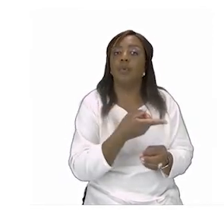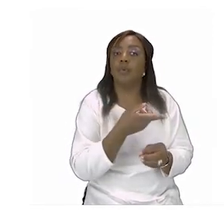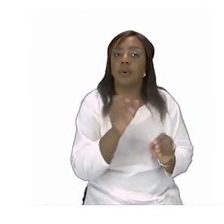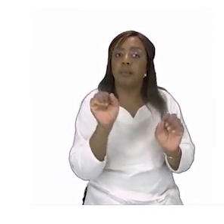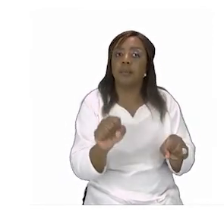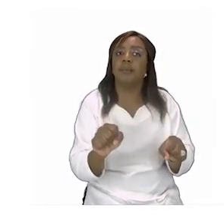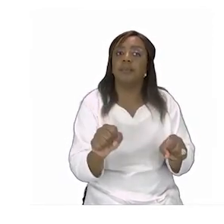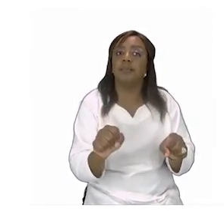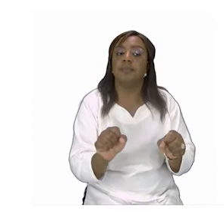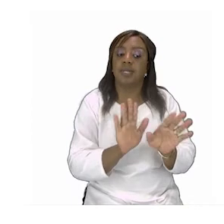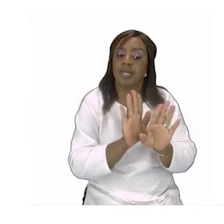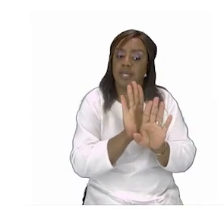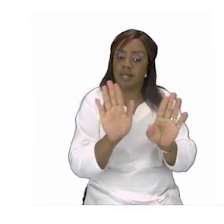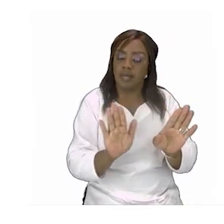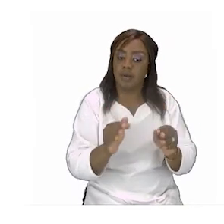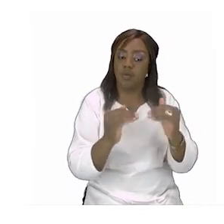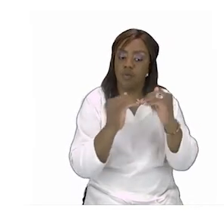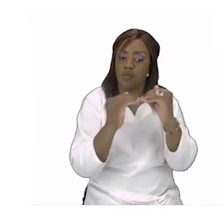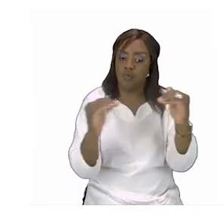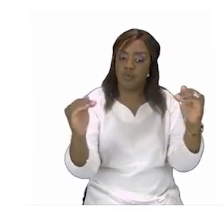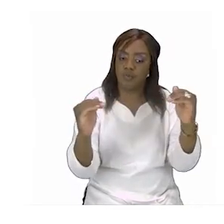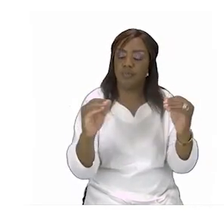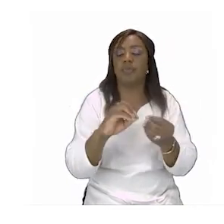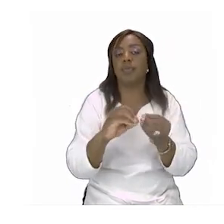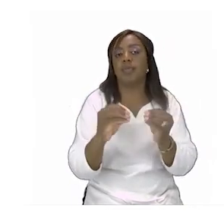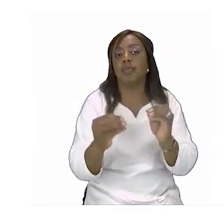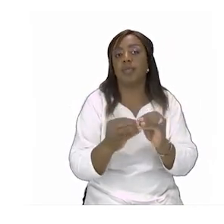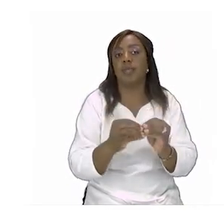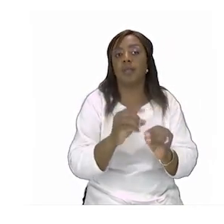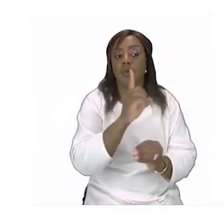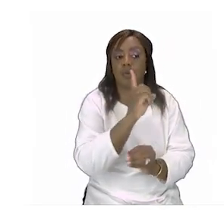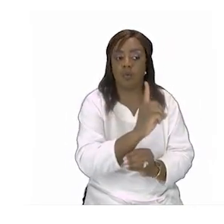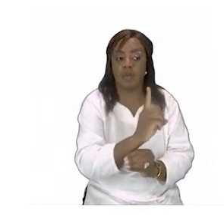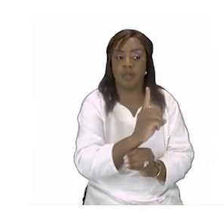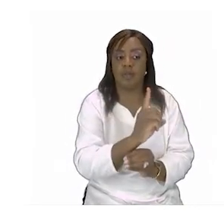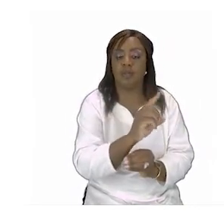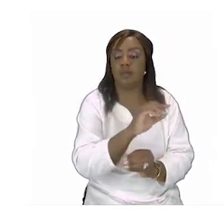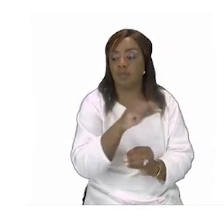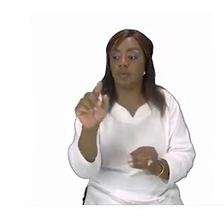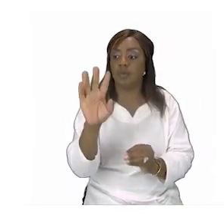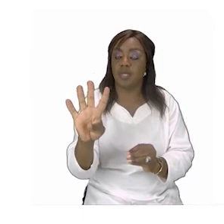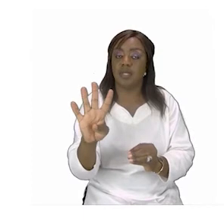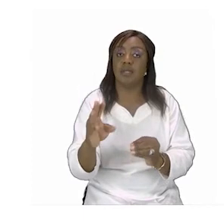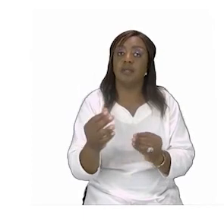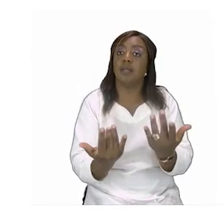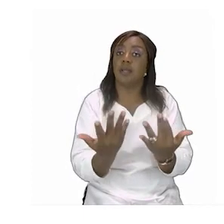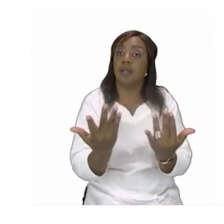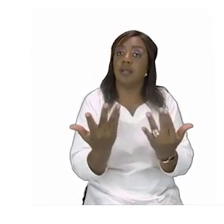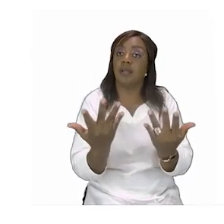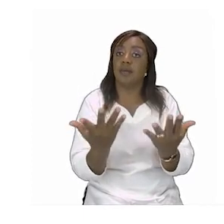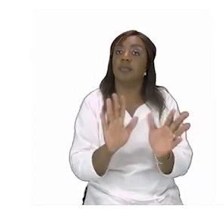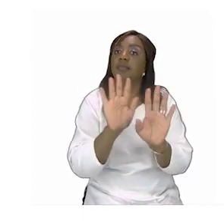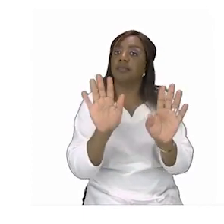even numbers from 1 to 30 in green on the table. And then we're also going to